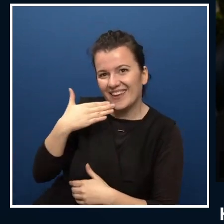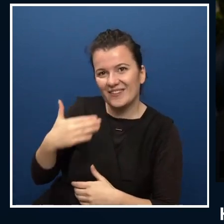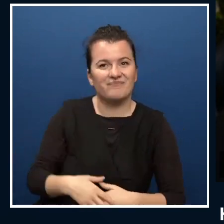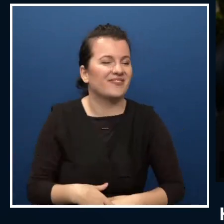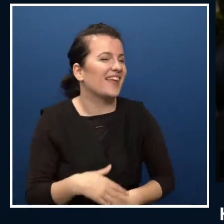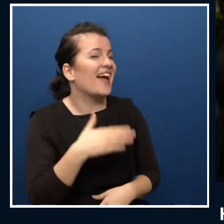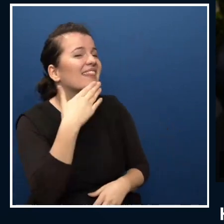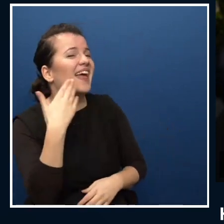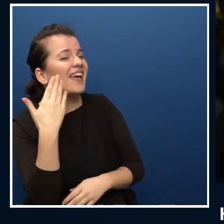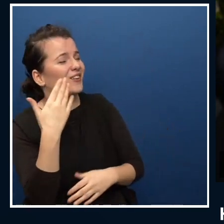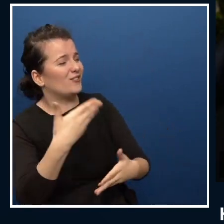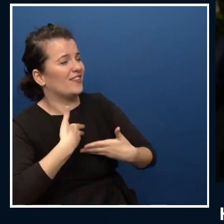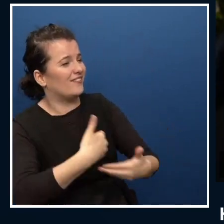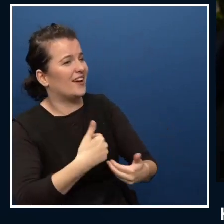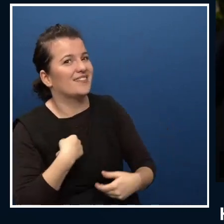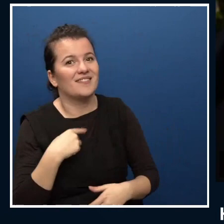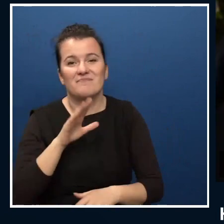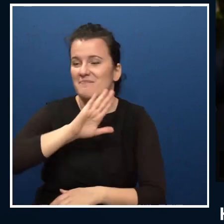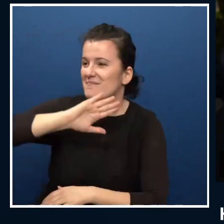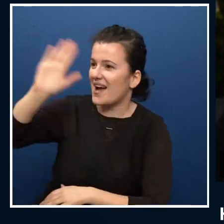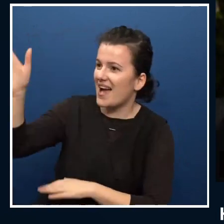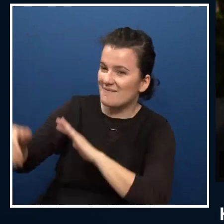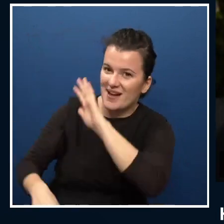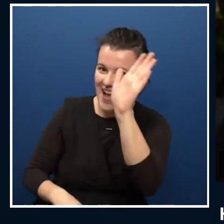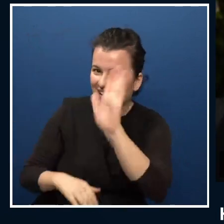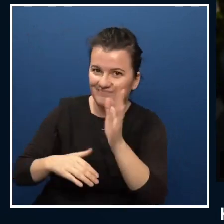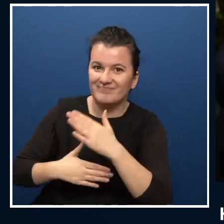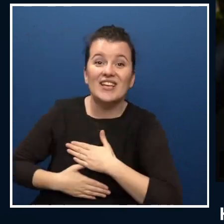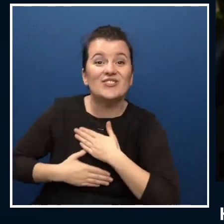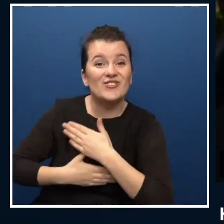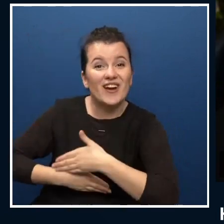thank you. Bye-bye. Have a great day. Bye.